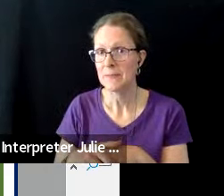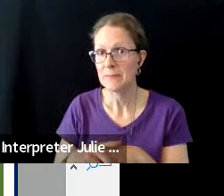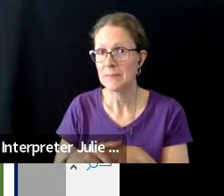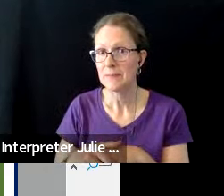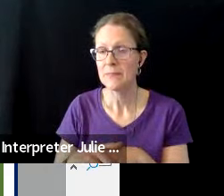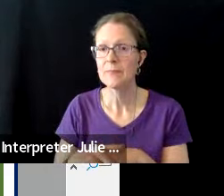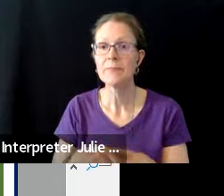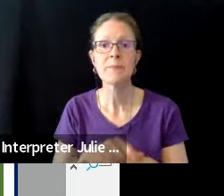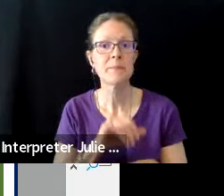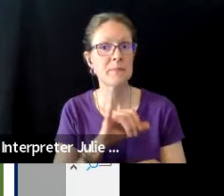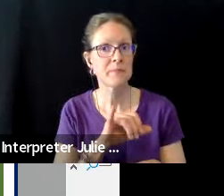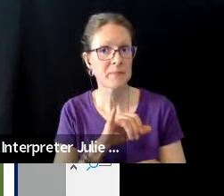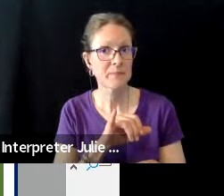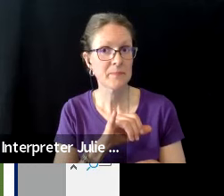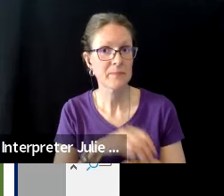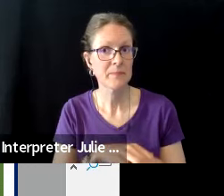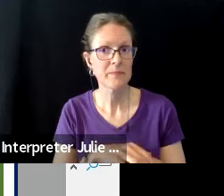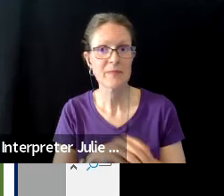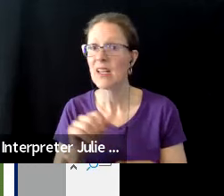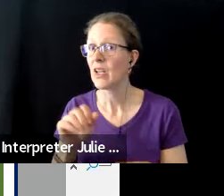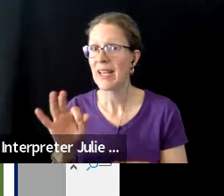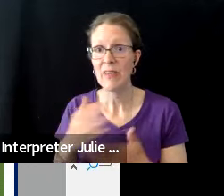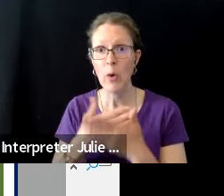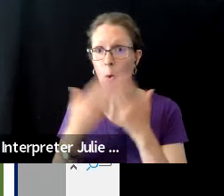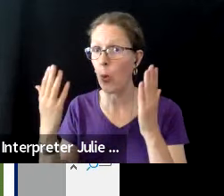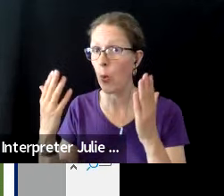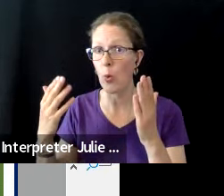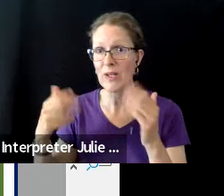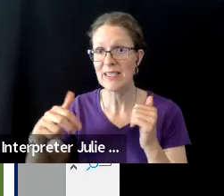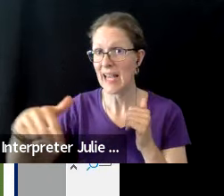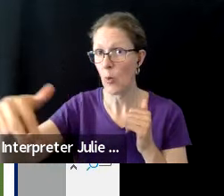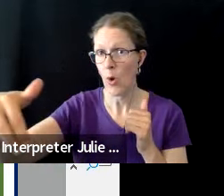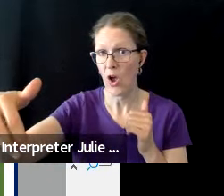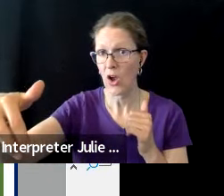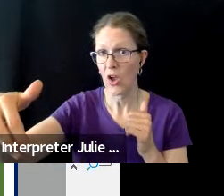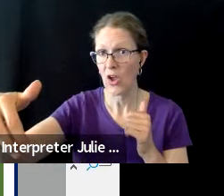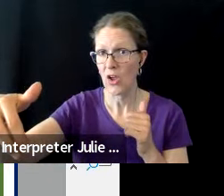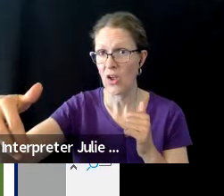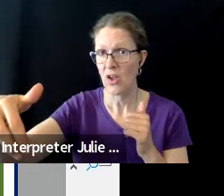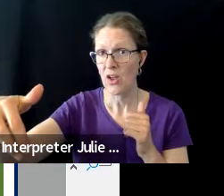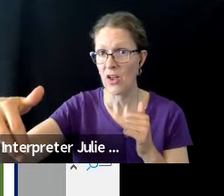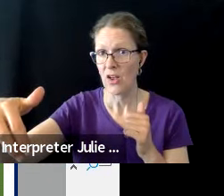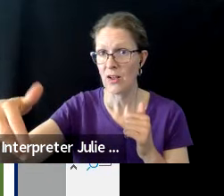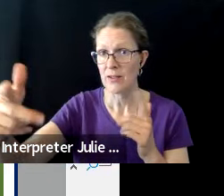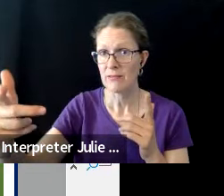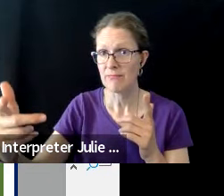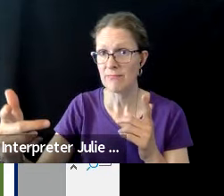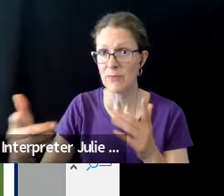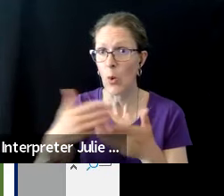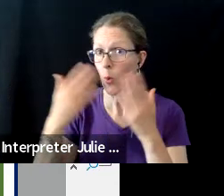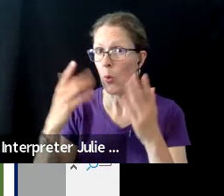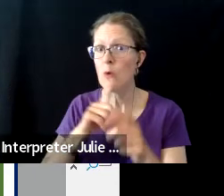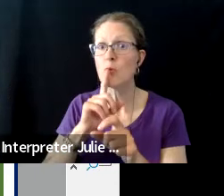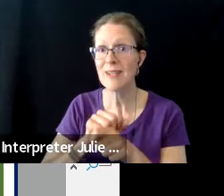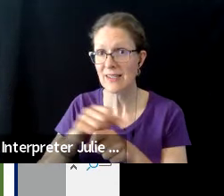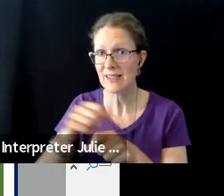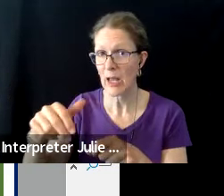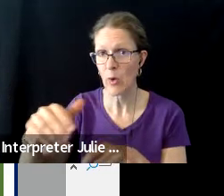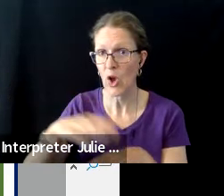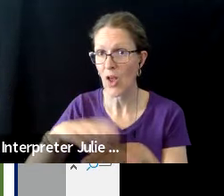Okay. So they don't have, because there's no sidewalk around the federal bit, no Got it. real sidewalk.